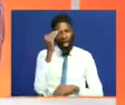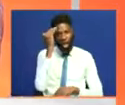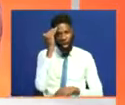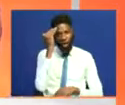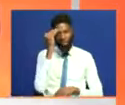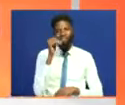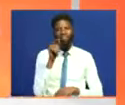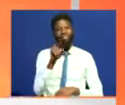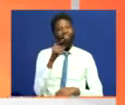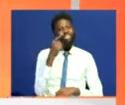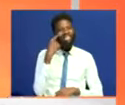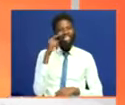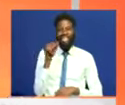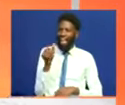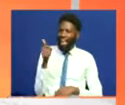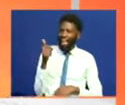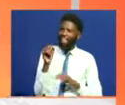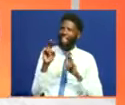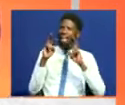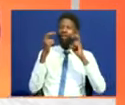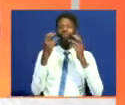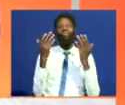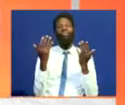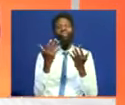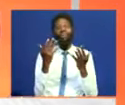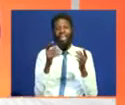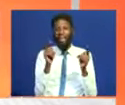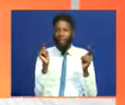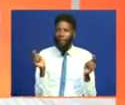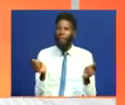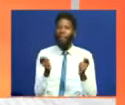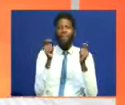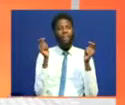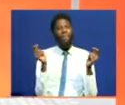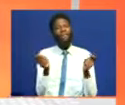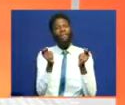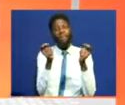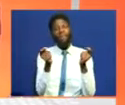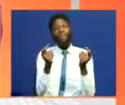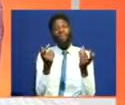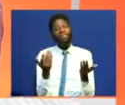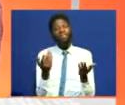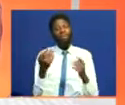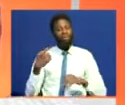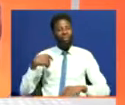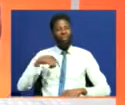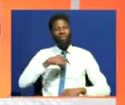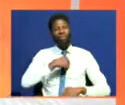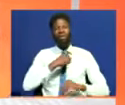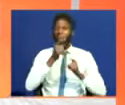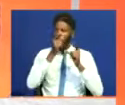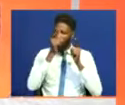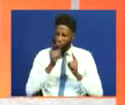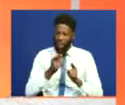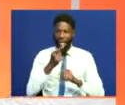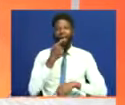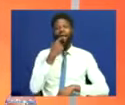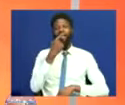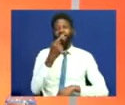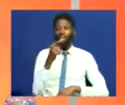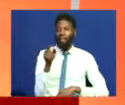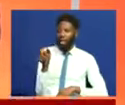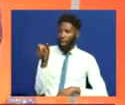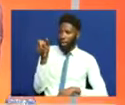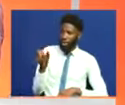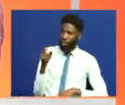issue now, the rituals issues. And allow us to say it as it is. Because with the suspect that has been arrested, you